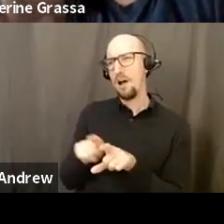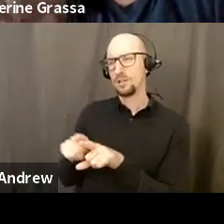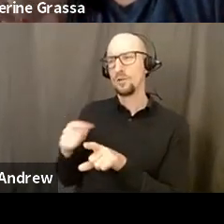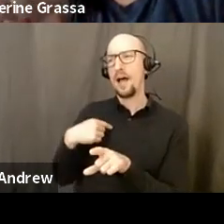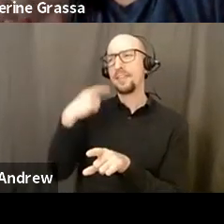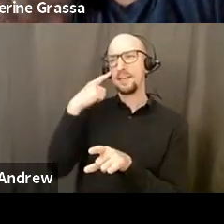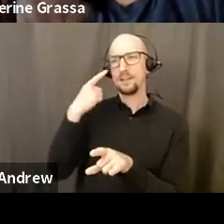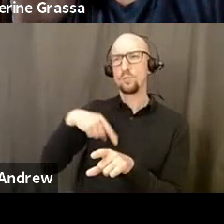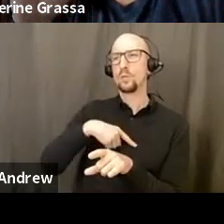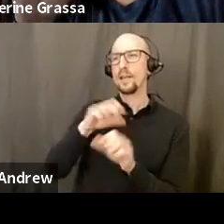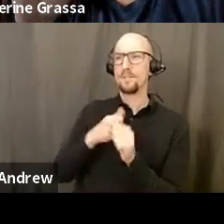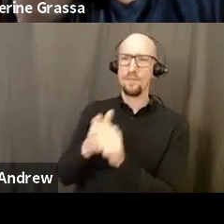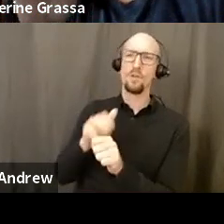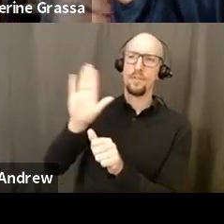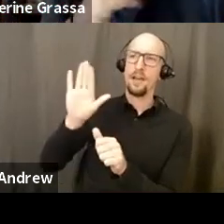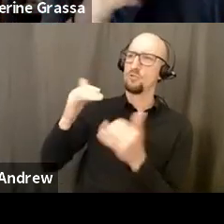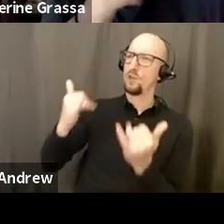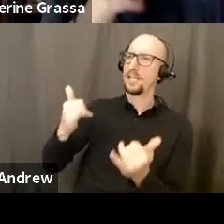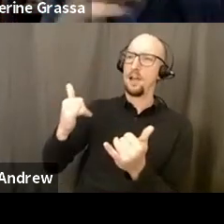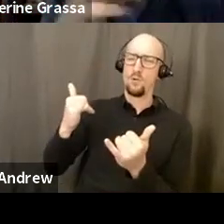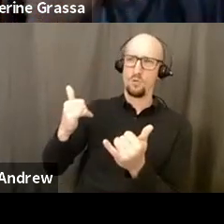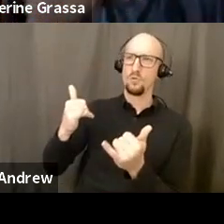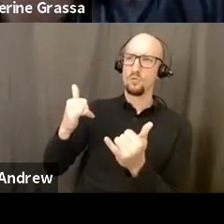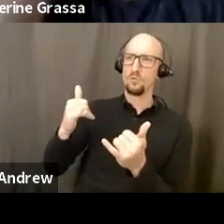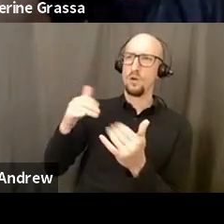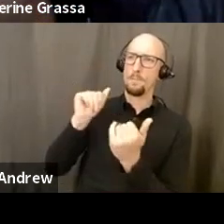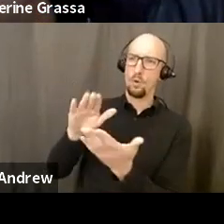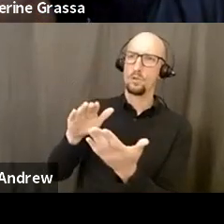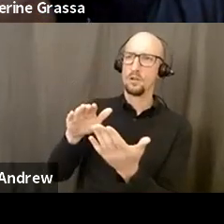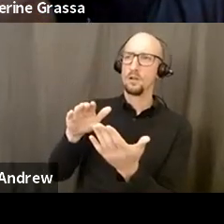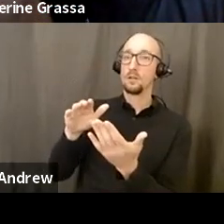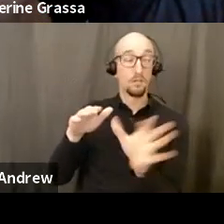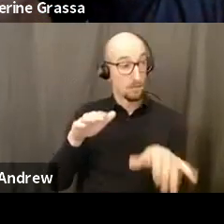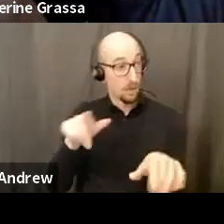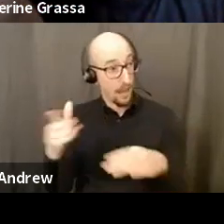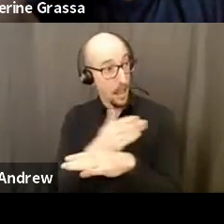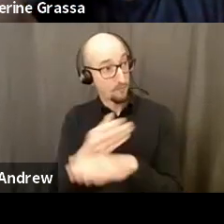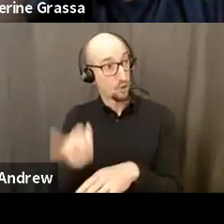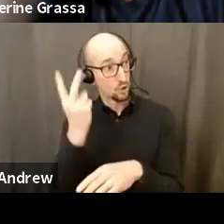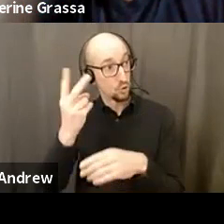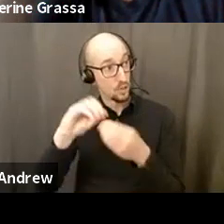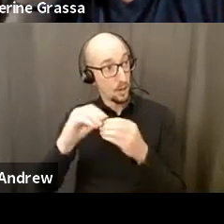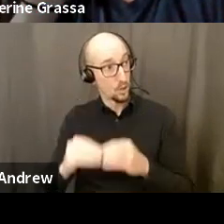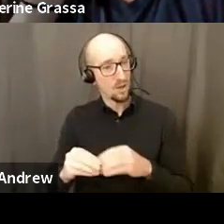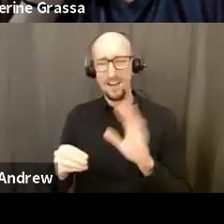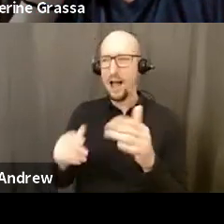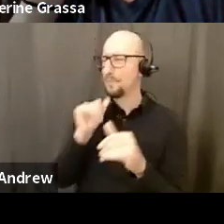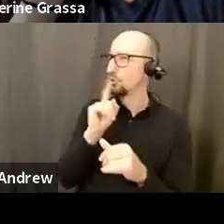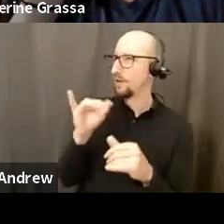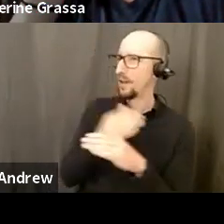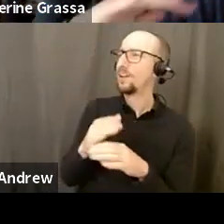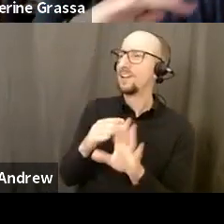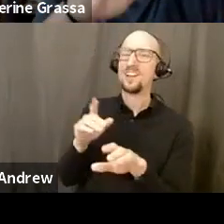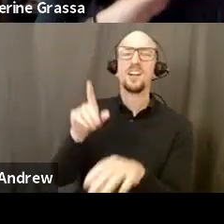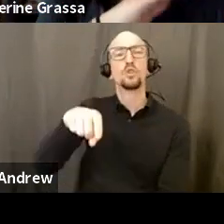do that in the. They average the 2. I don't know if it's the average. I think so, but Monica Hogan would be the best person